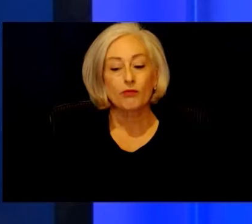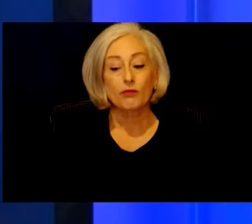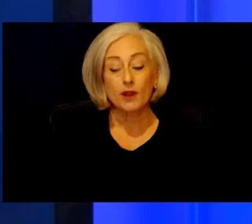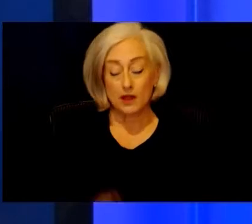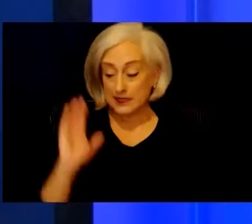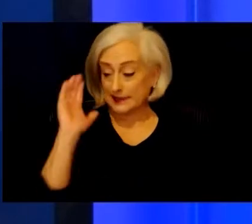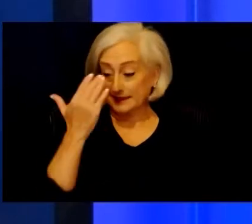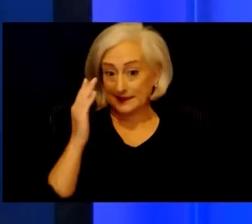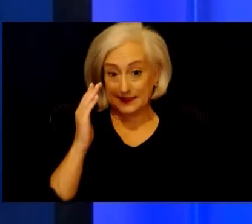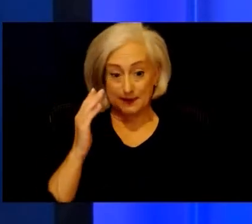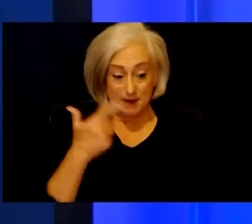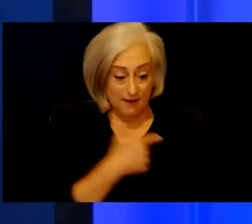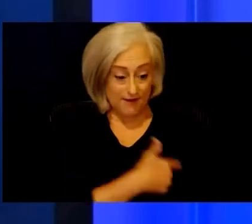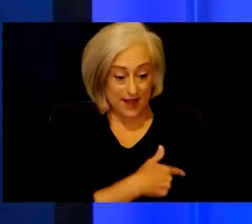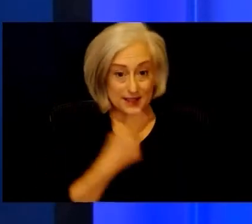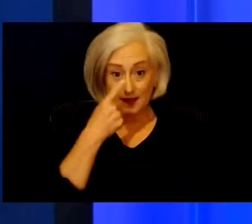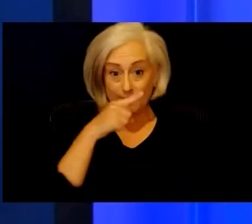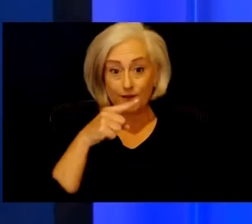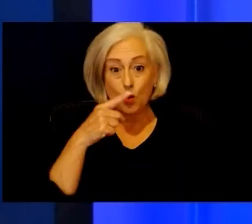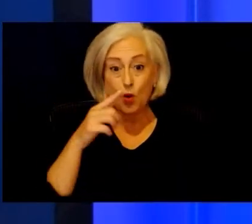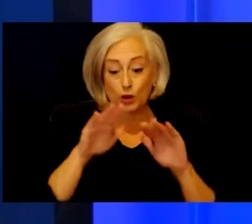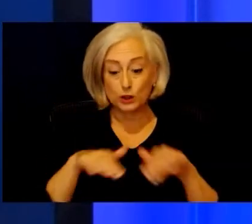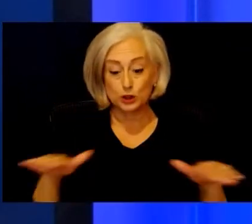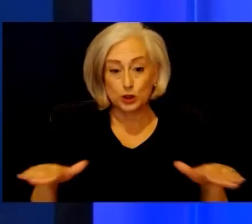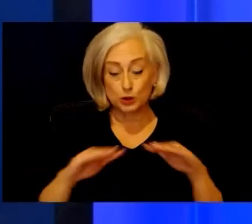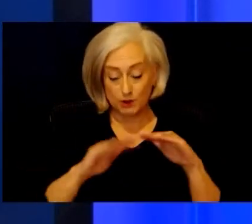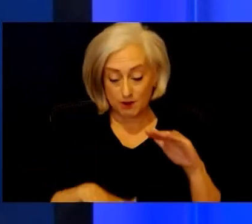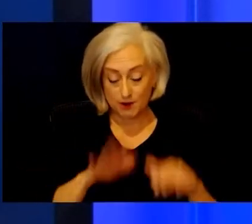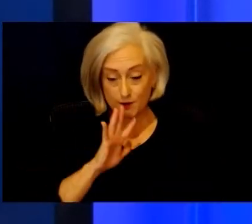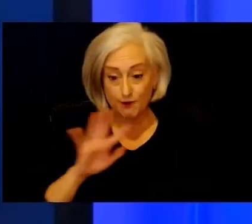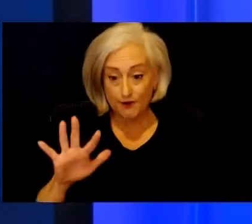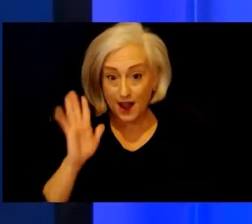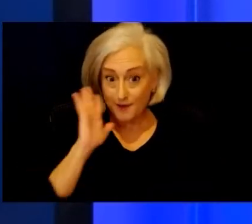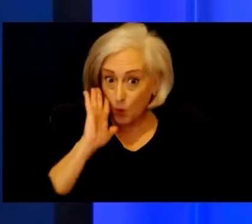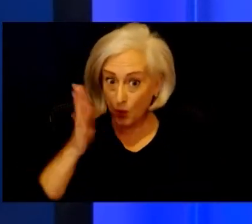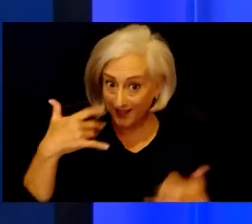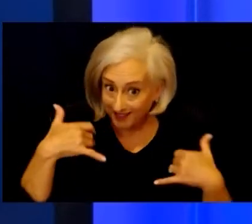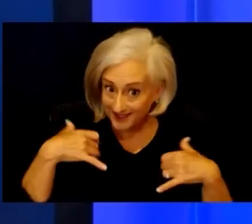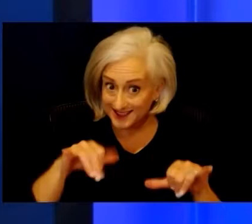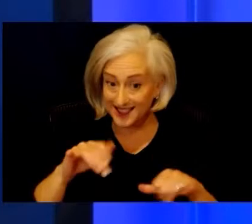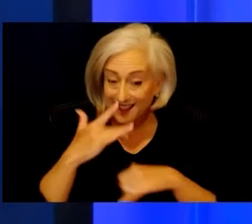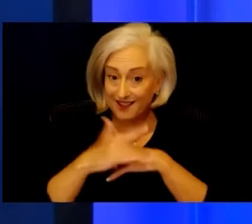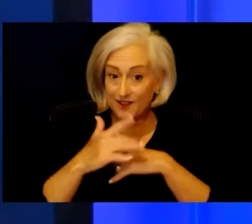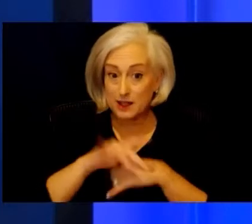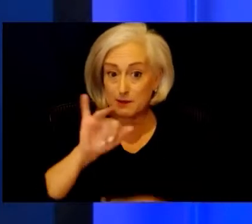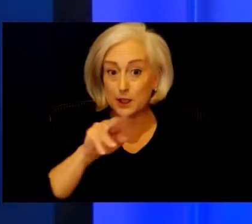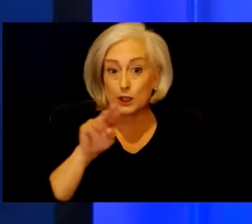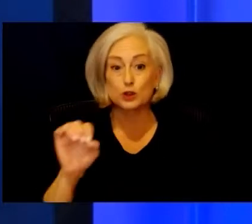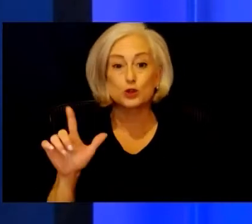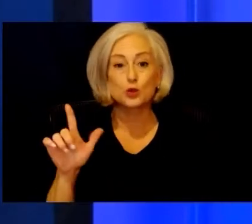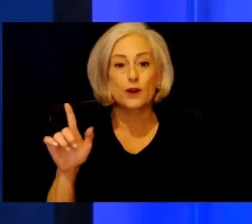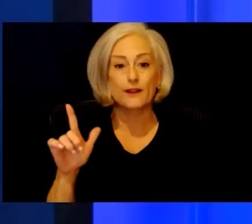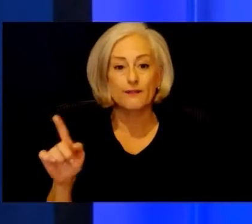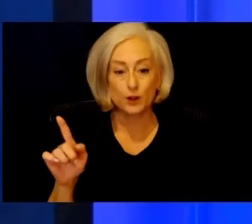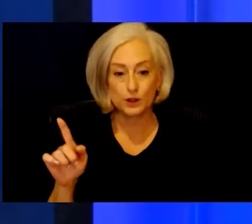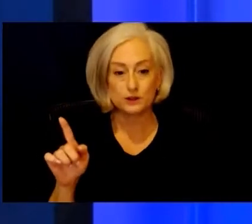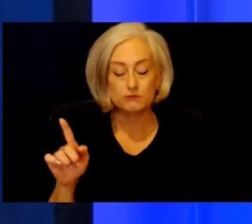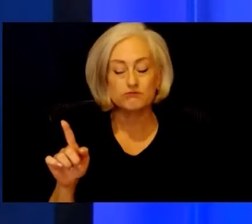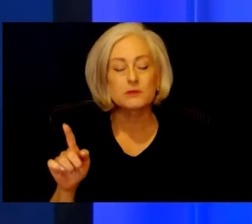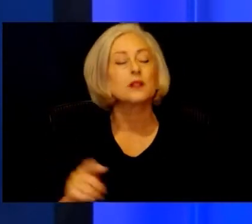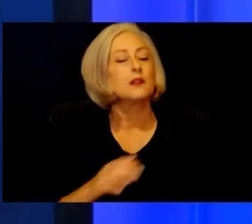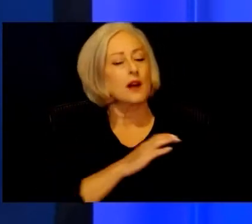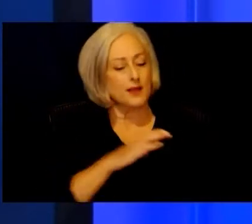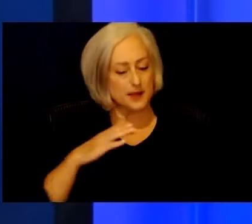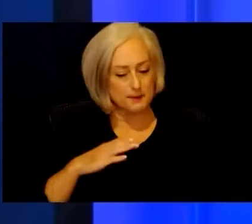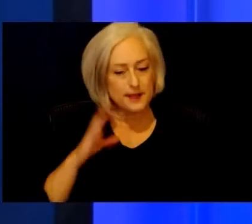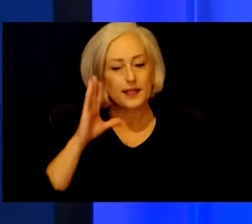available on June 21st? Certainly we know that the committee looking at immunization practices will be meeting to discuss that